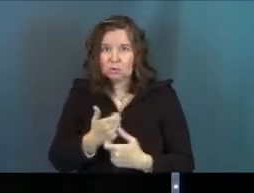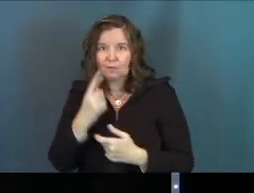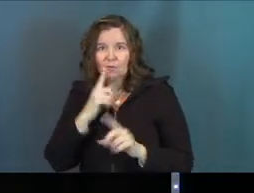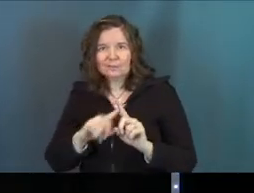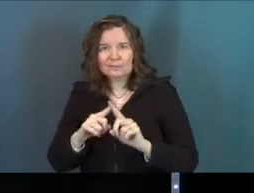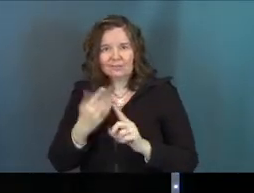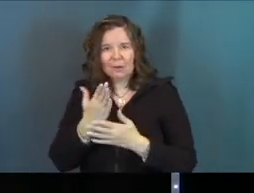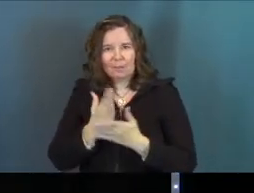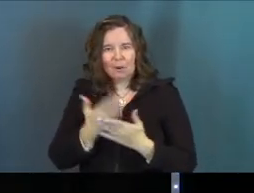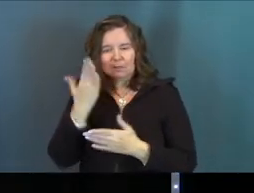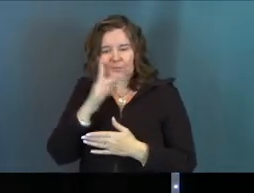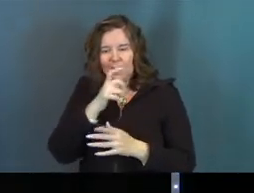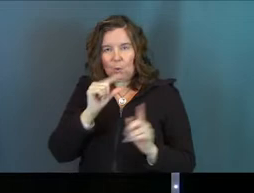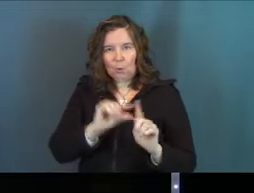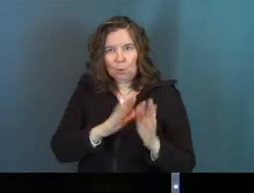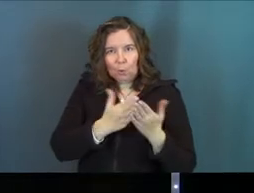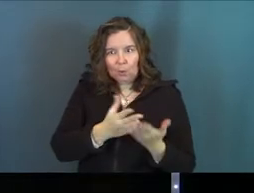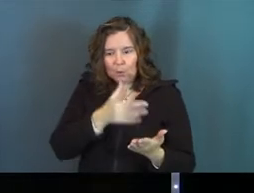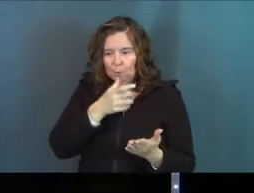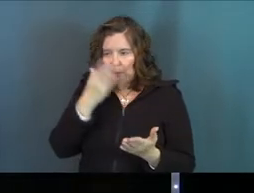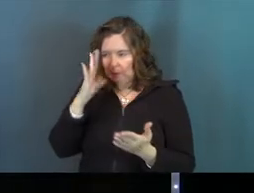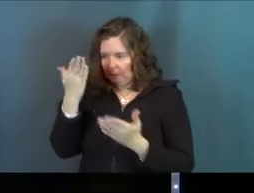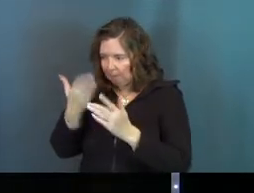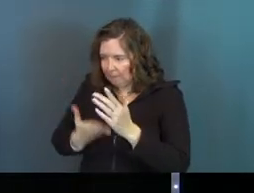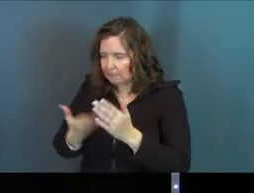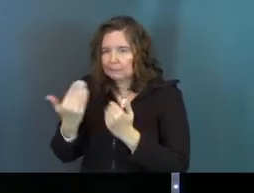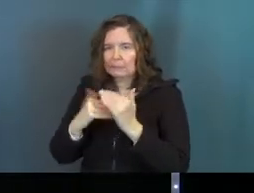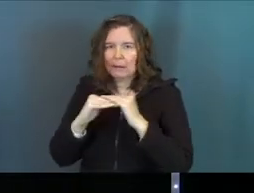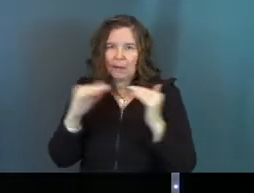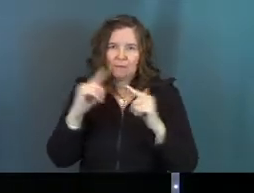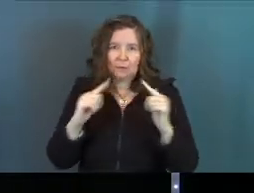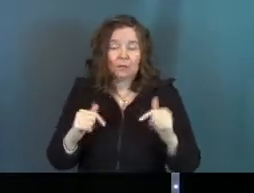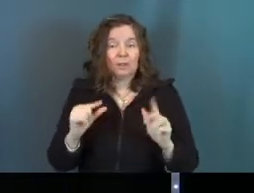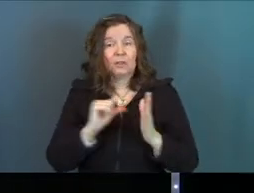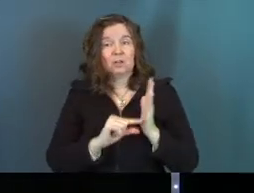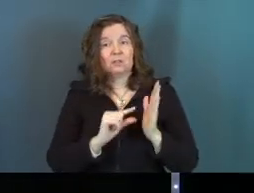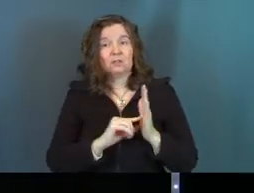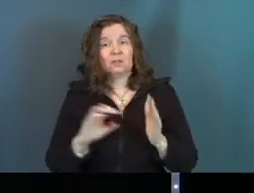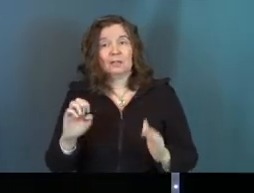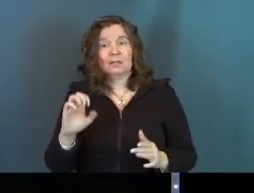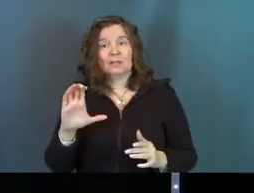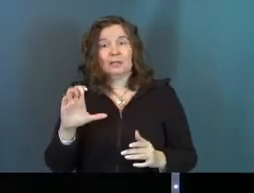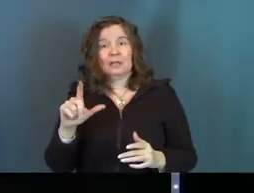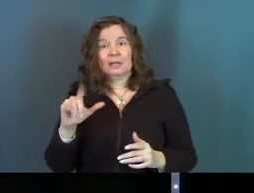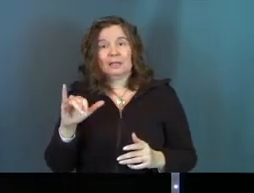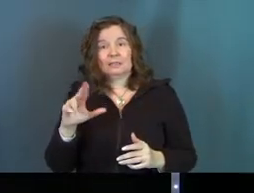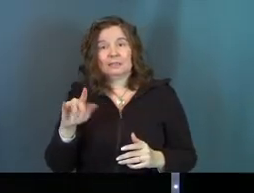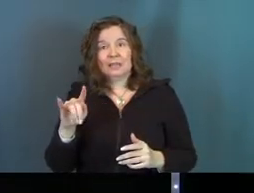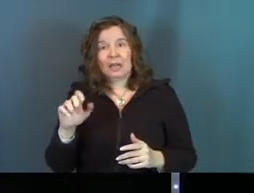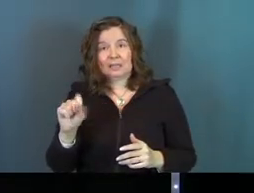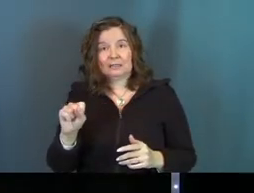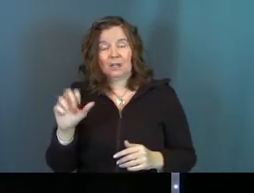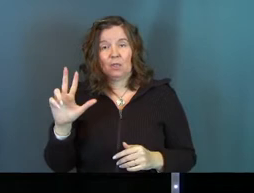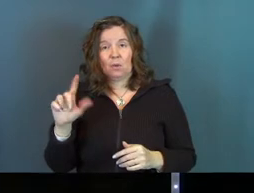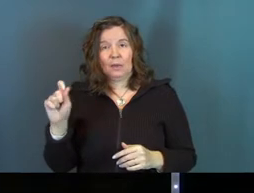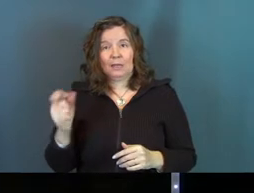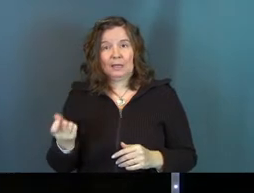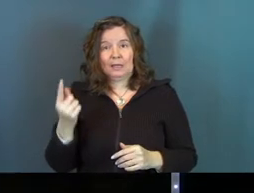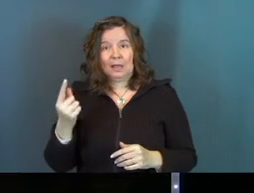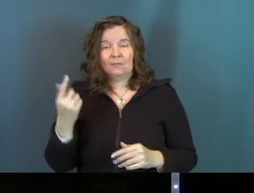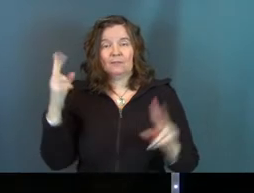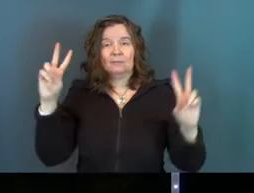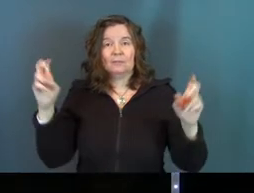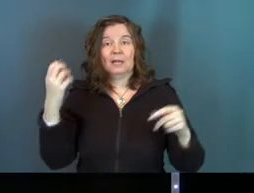comes to God's Word, about who God is, about heaven and stuff like that. There's a verse here in Ecclesiastes 3:11, that says, "Yet God has made